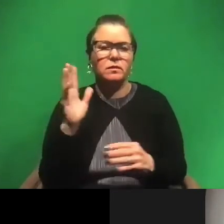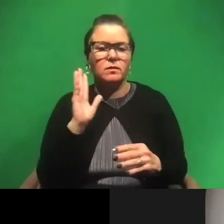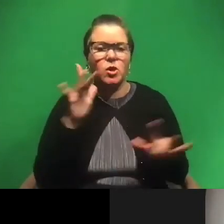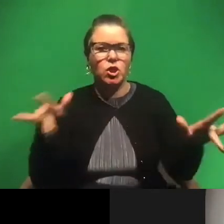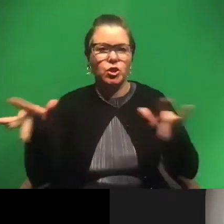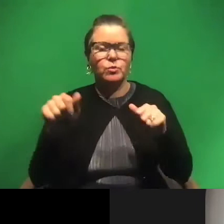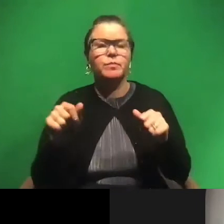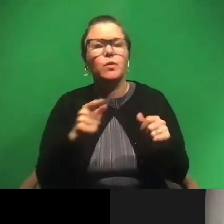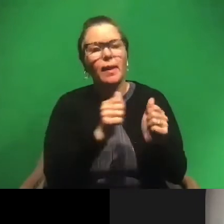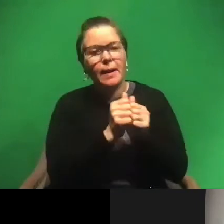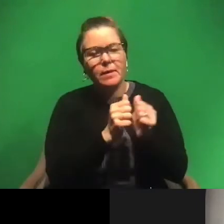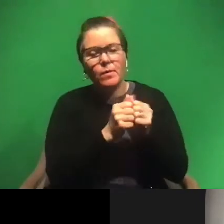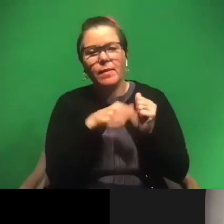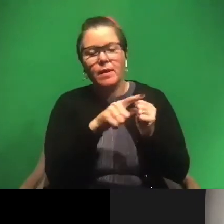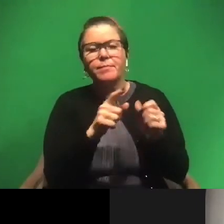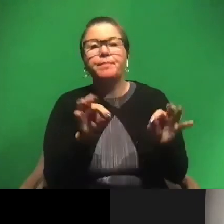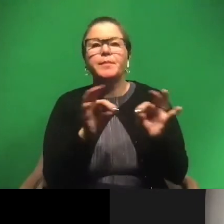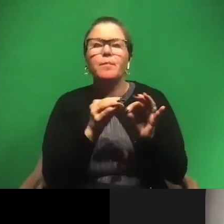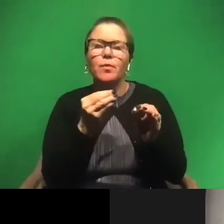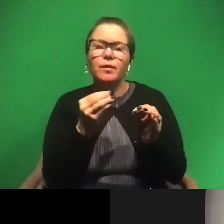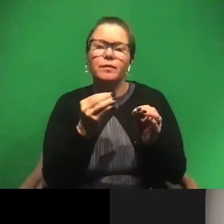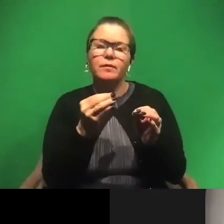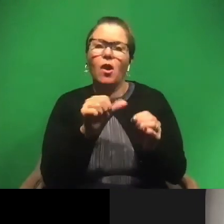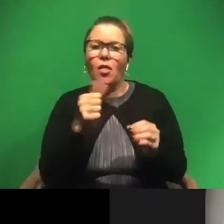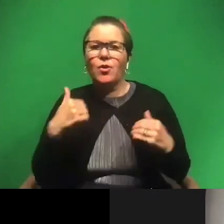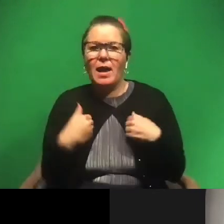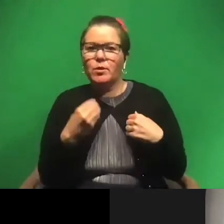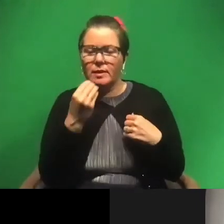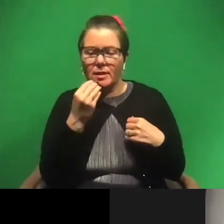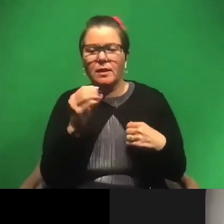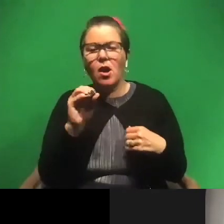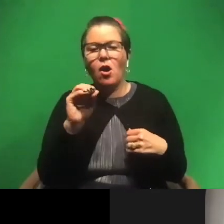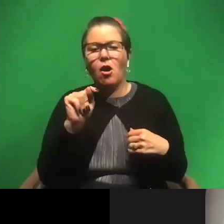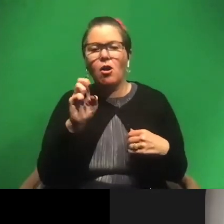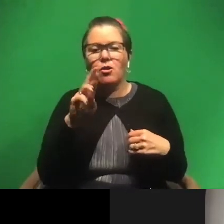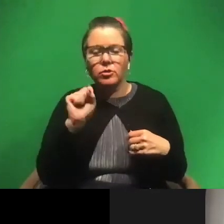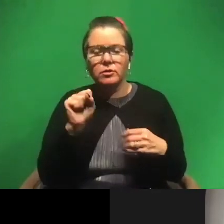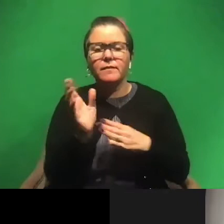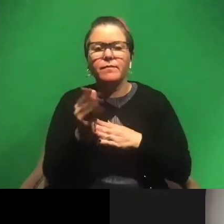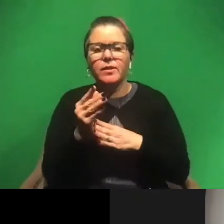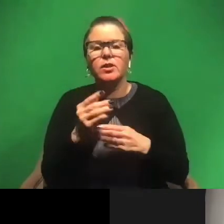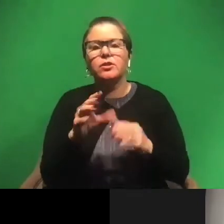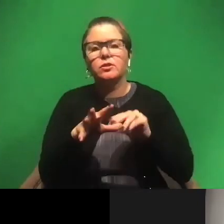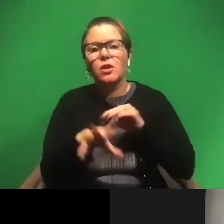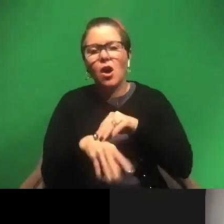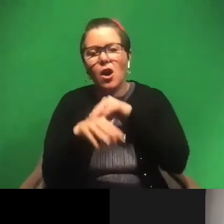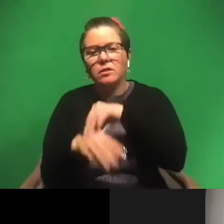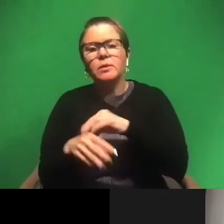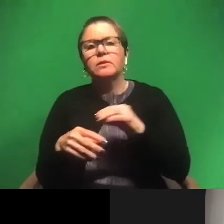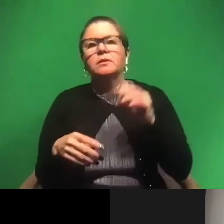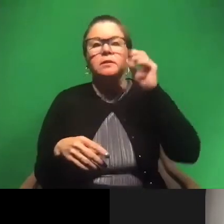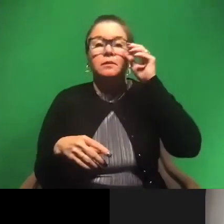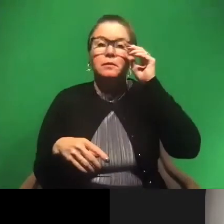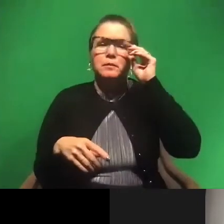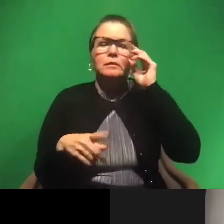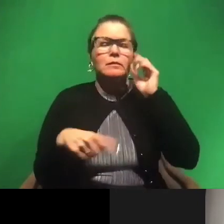compete with them. They're important food sources for other species like otters and fish and octopus. And they're just